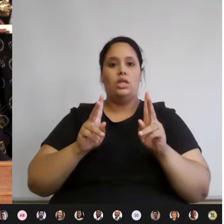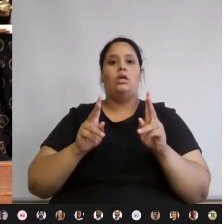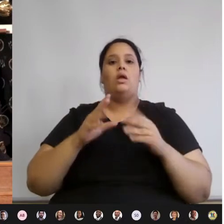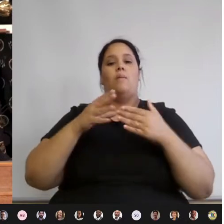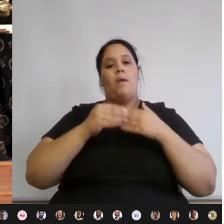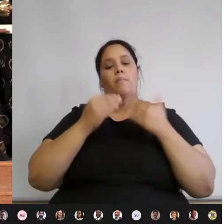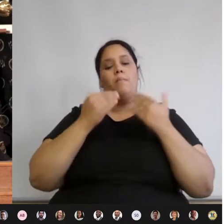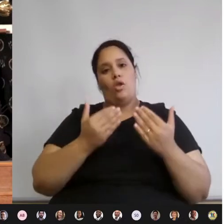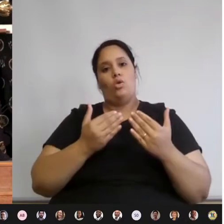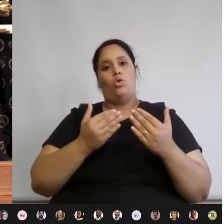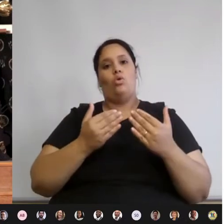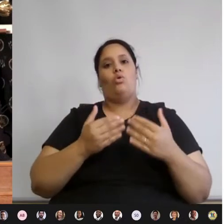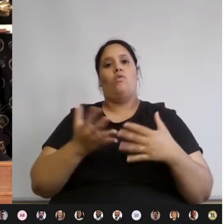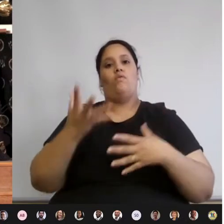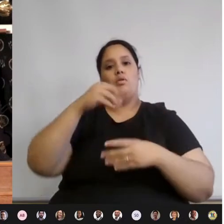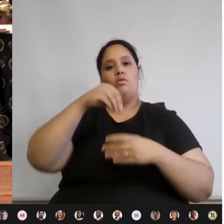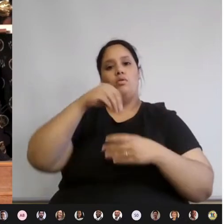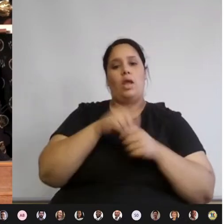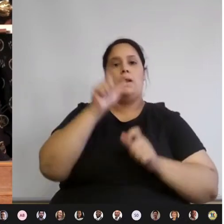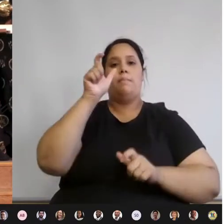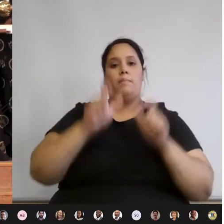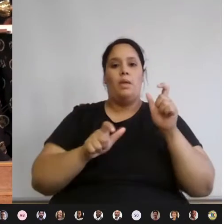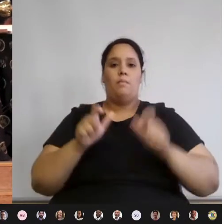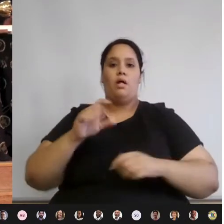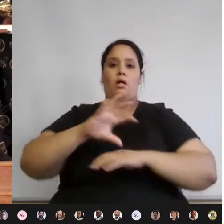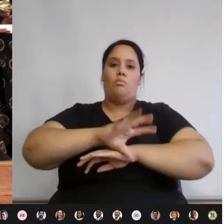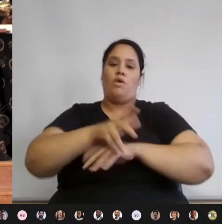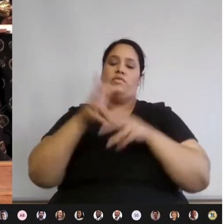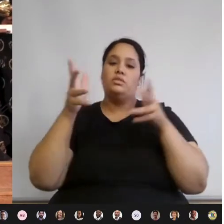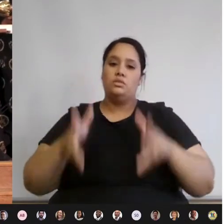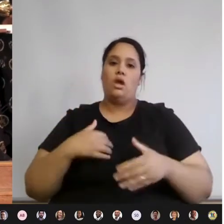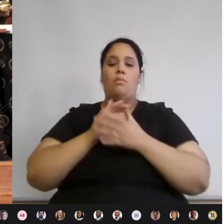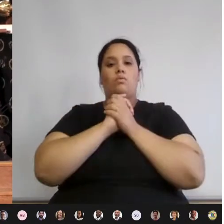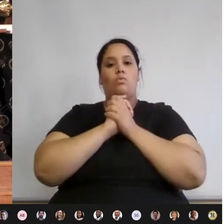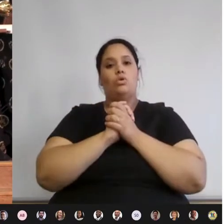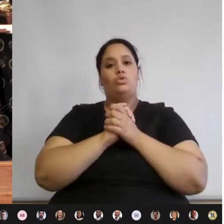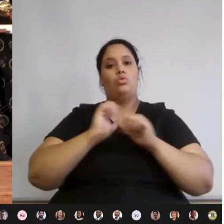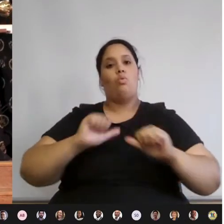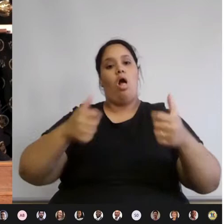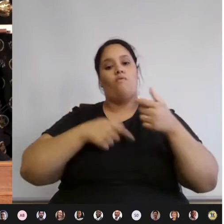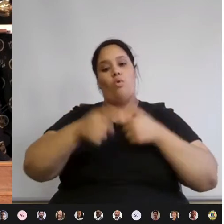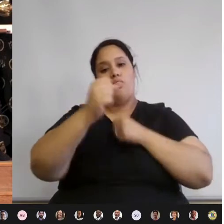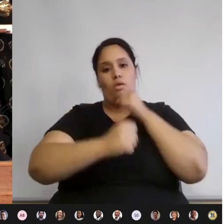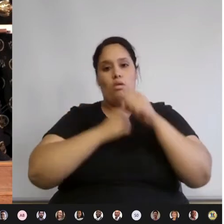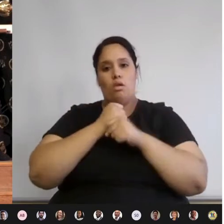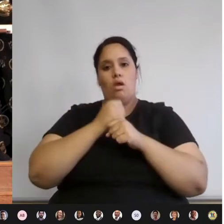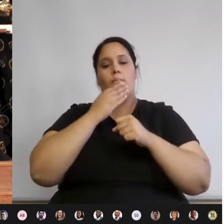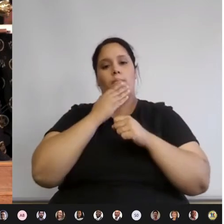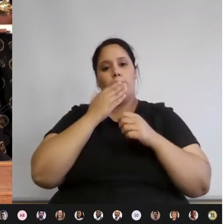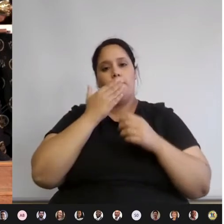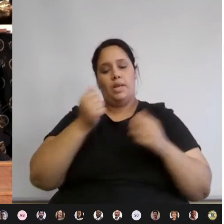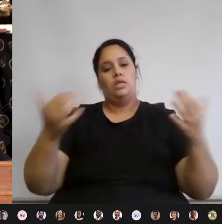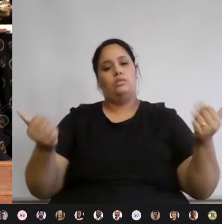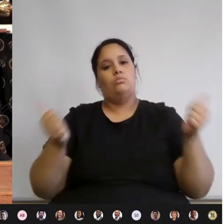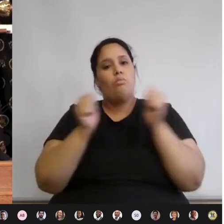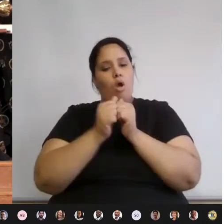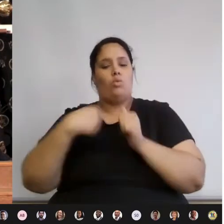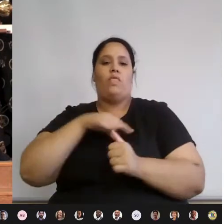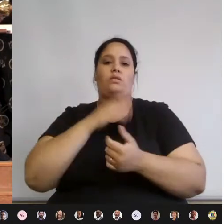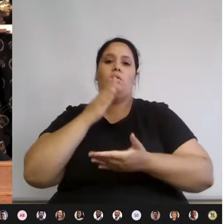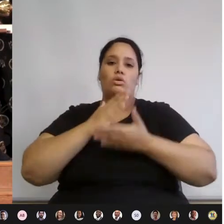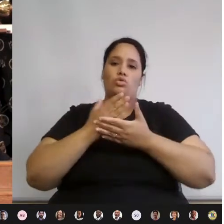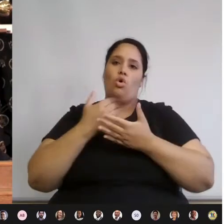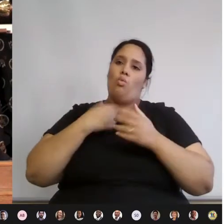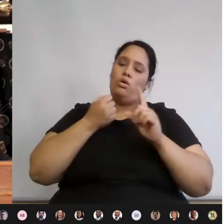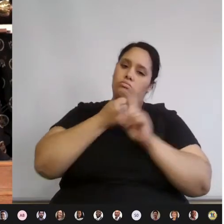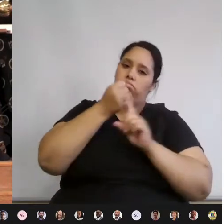thank you for taking part. And citizens of this province, I wish you well this year, and please join hands with us in making sure we get through this